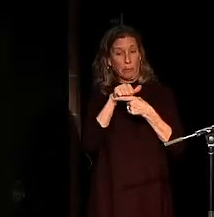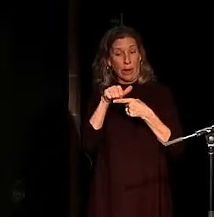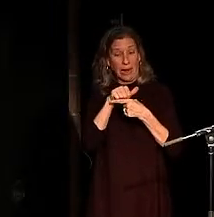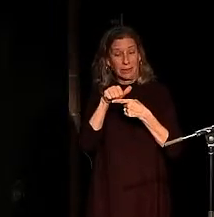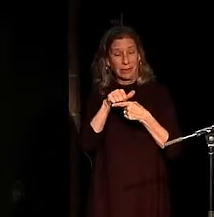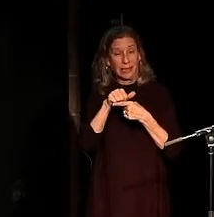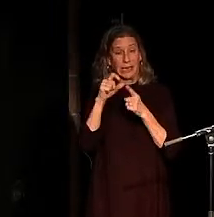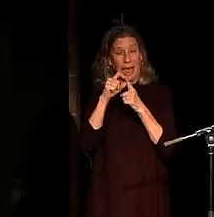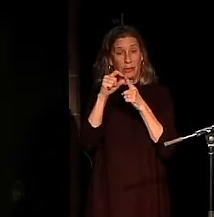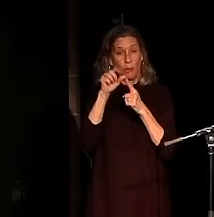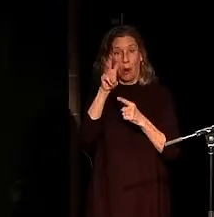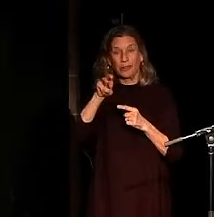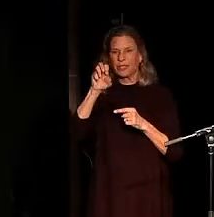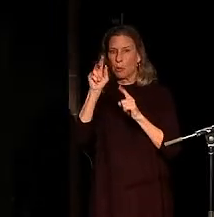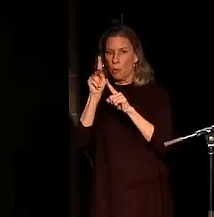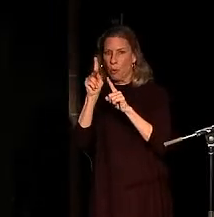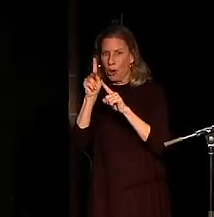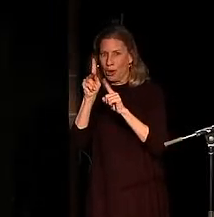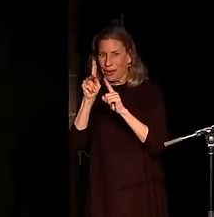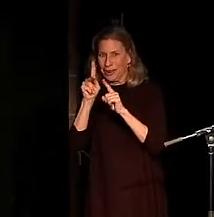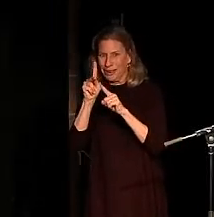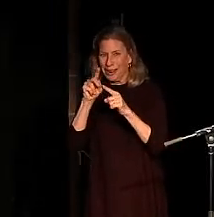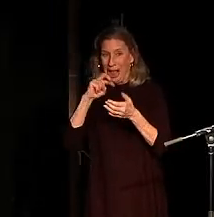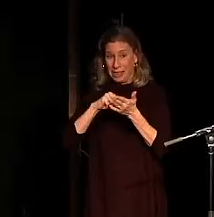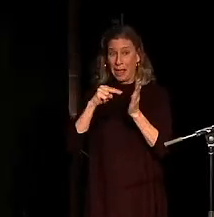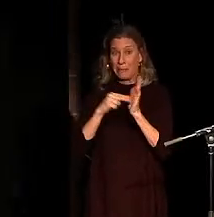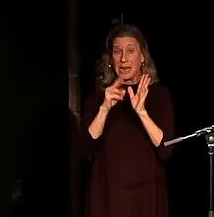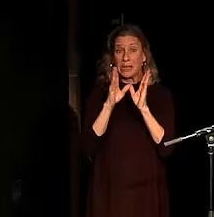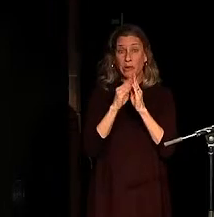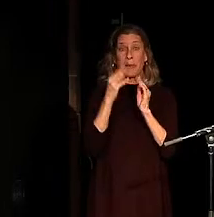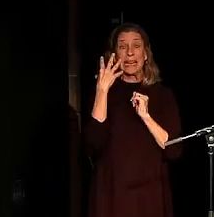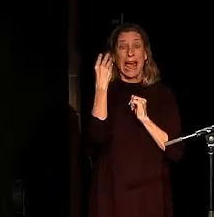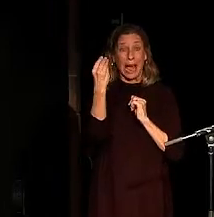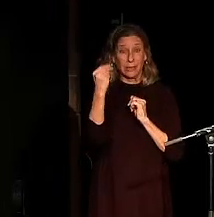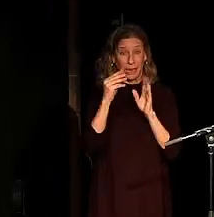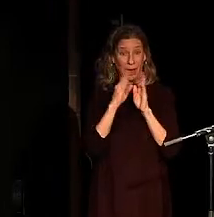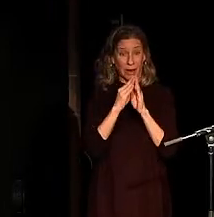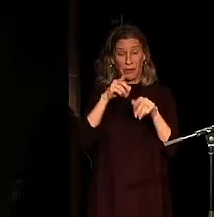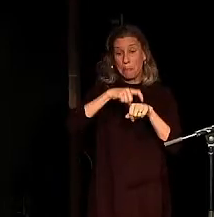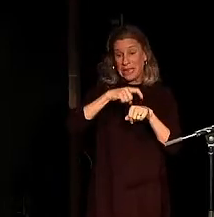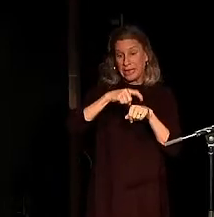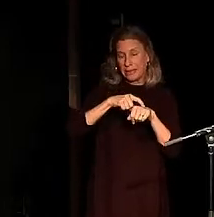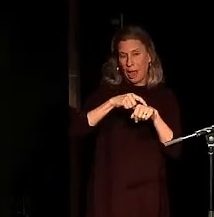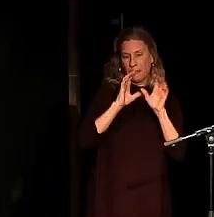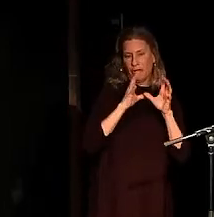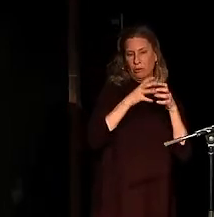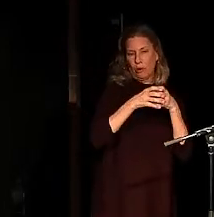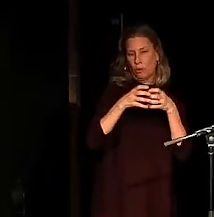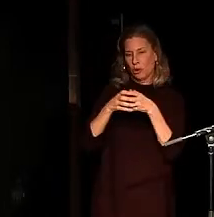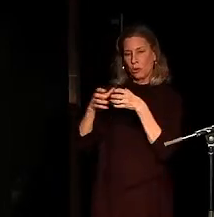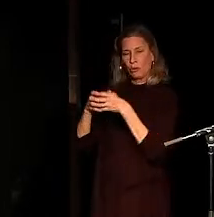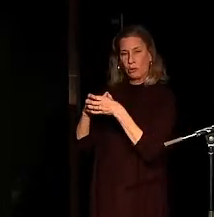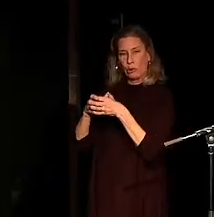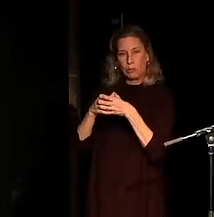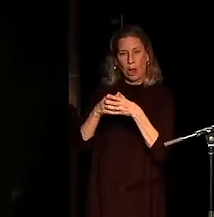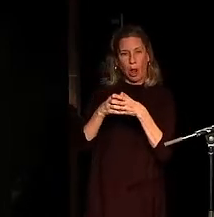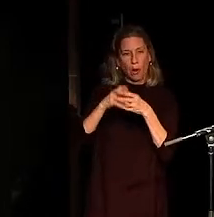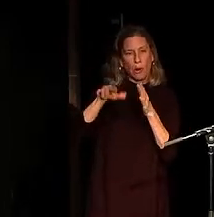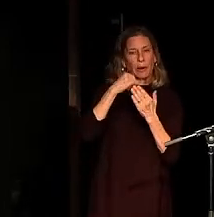word work in working group, folks have met outside of the meeting time to work in small groups around inquiry